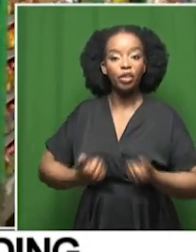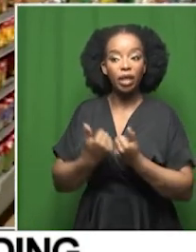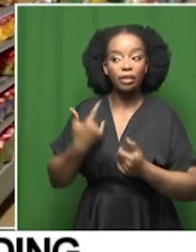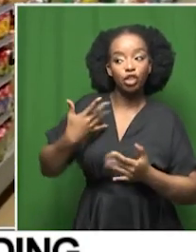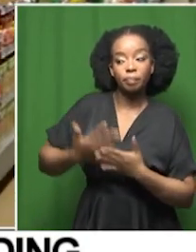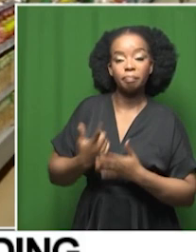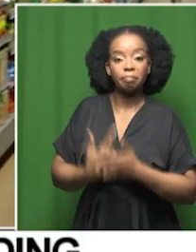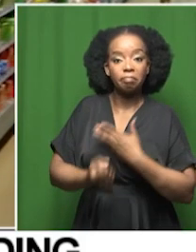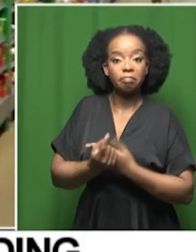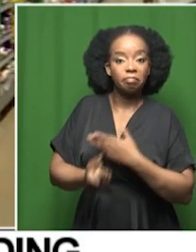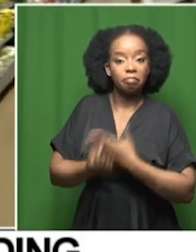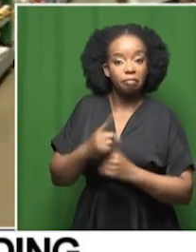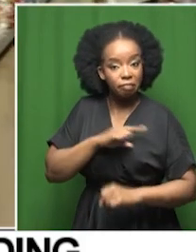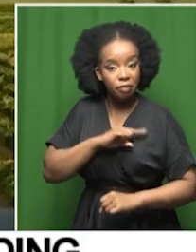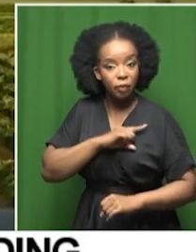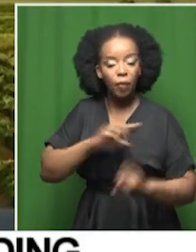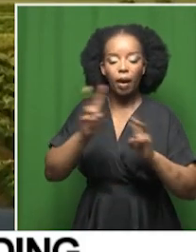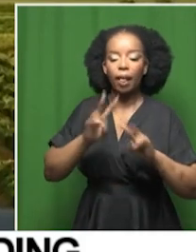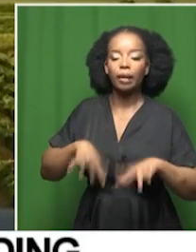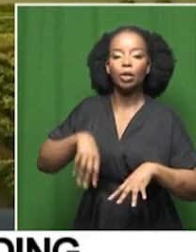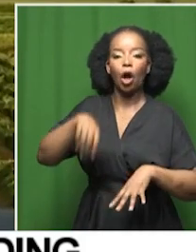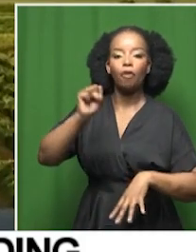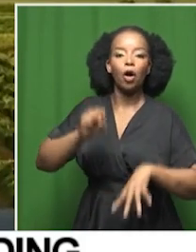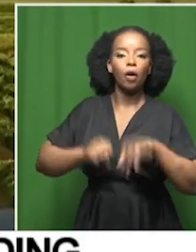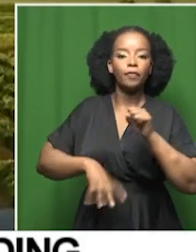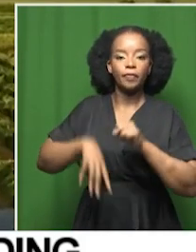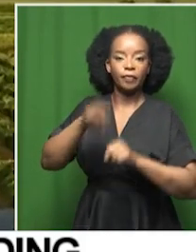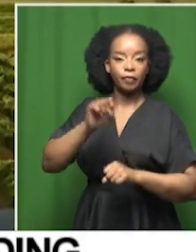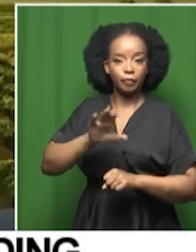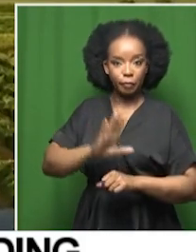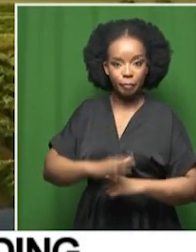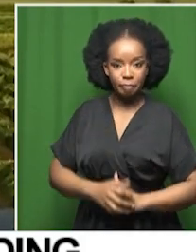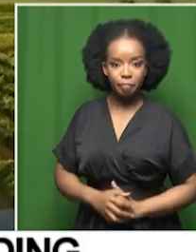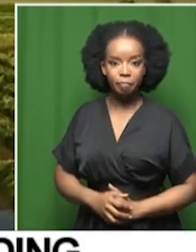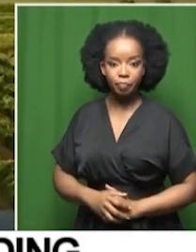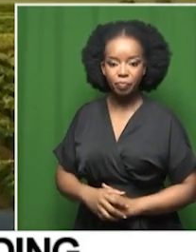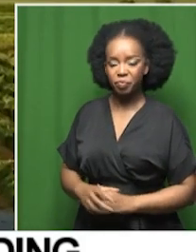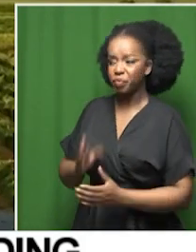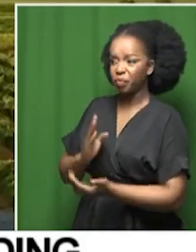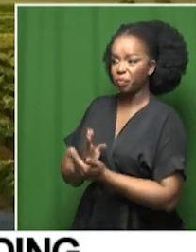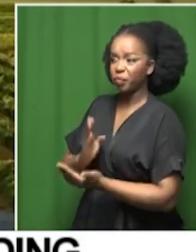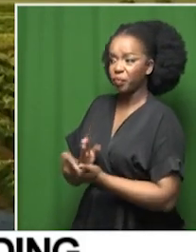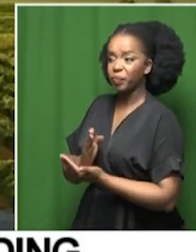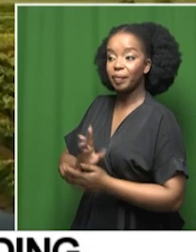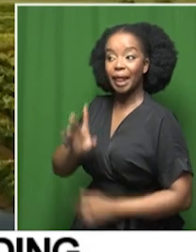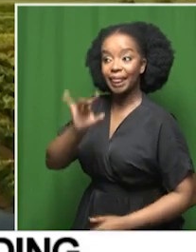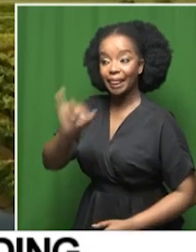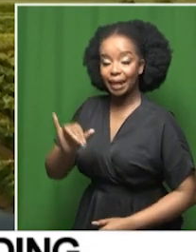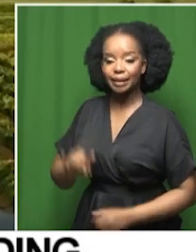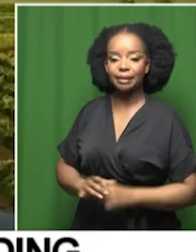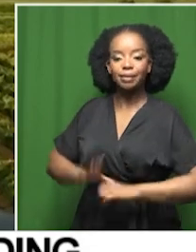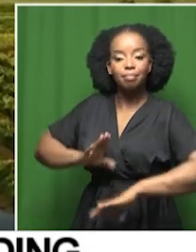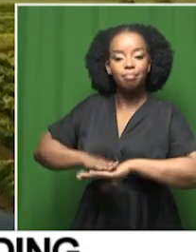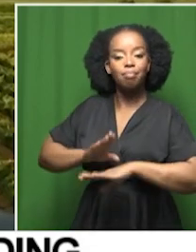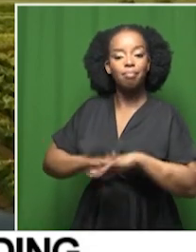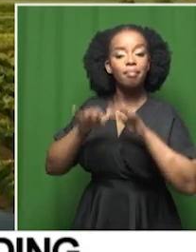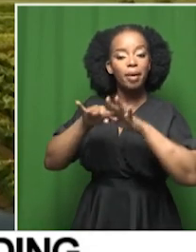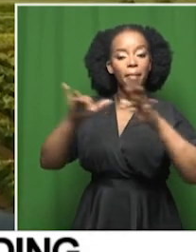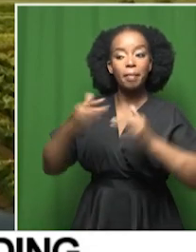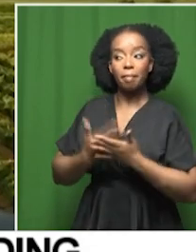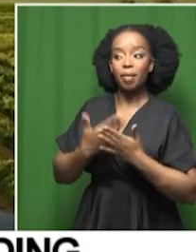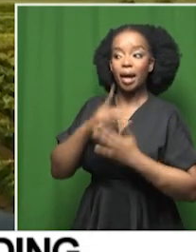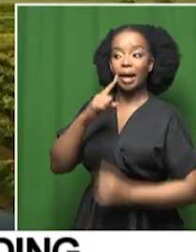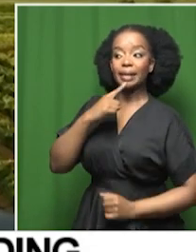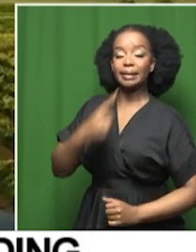by the current load shedding. And of course, you know, all of that, and one would imagine, as you say, Theo, a lot of pressure